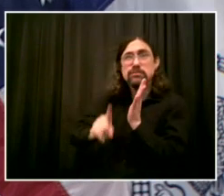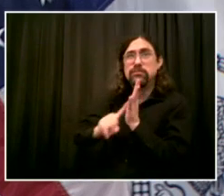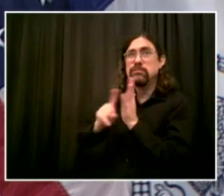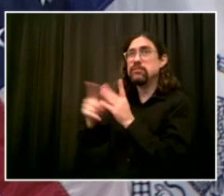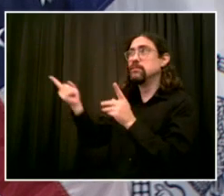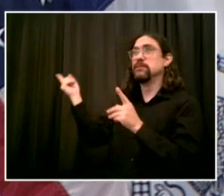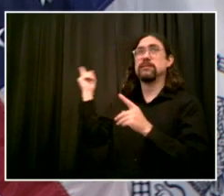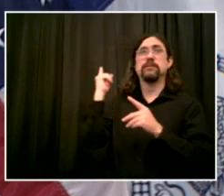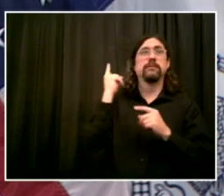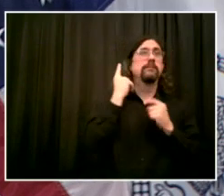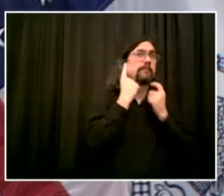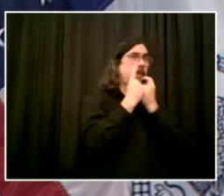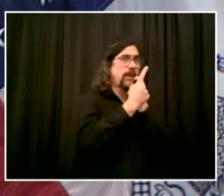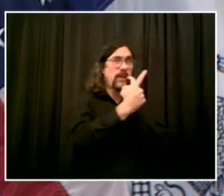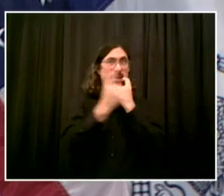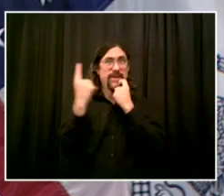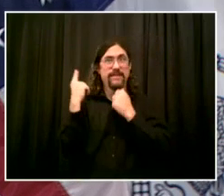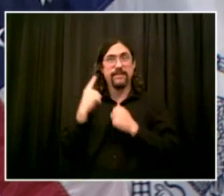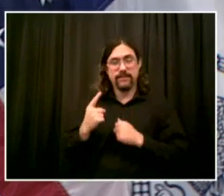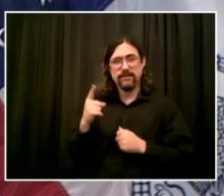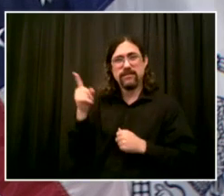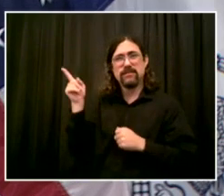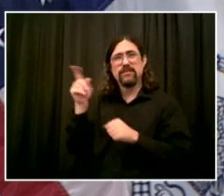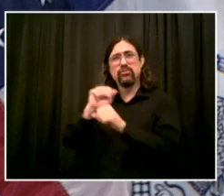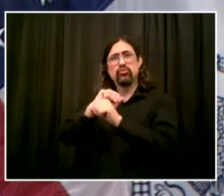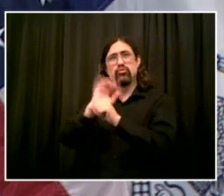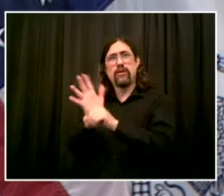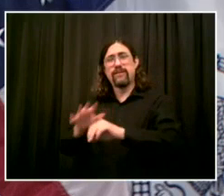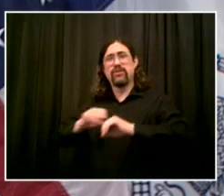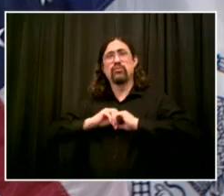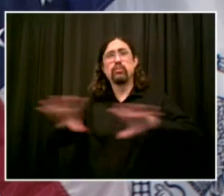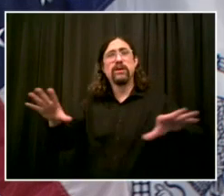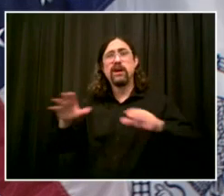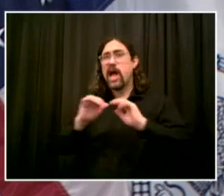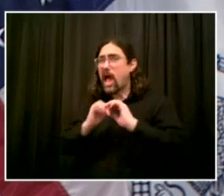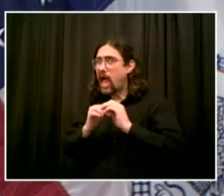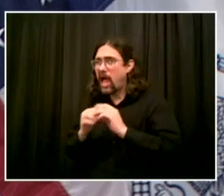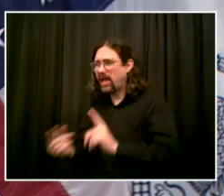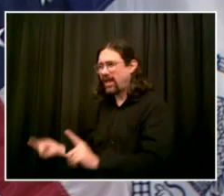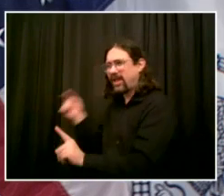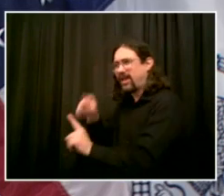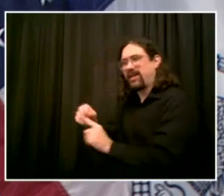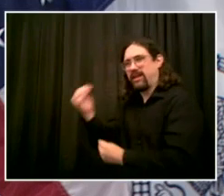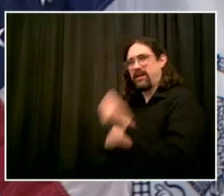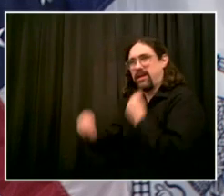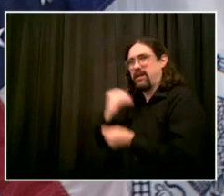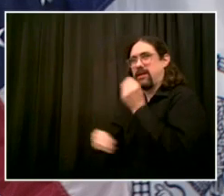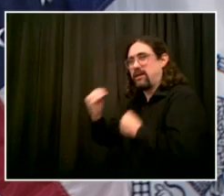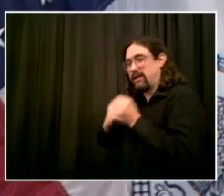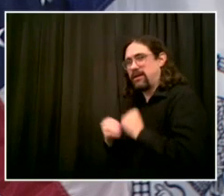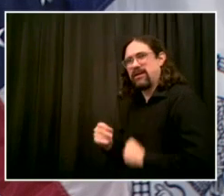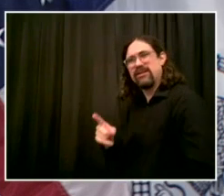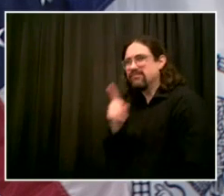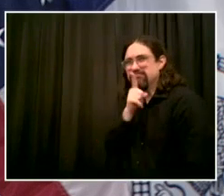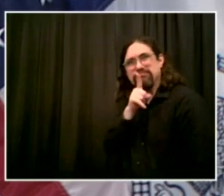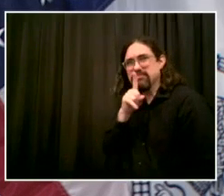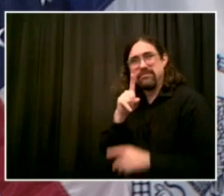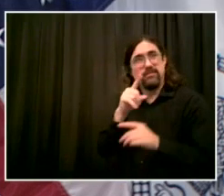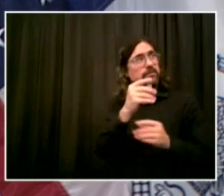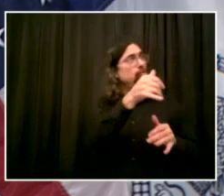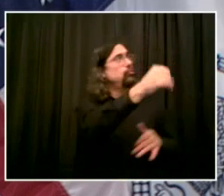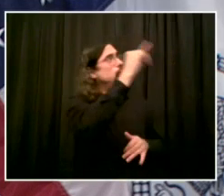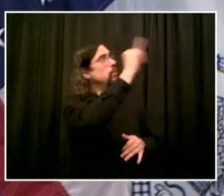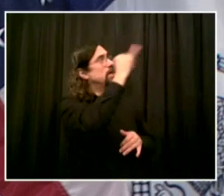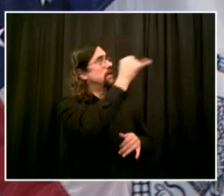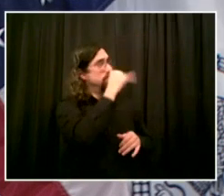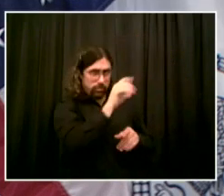these restaurants and you want to increase, the action, will this hinder the